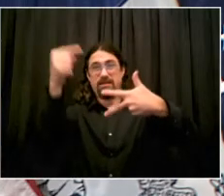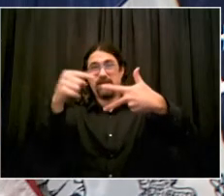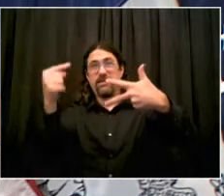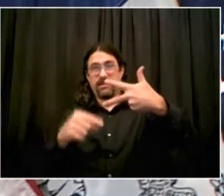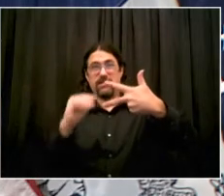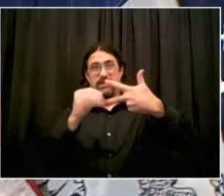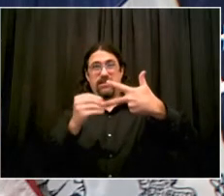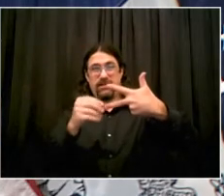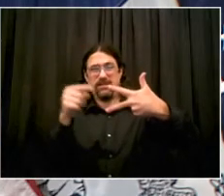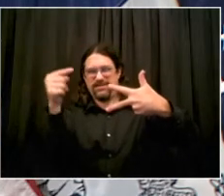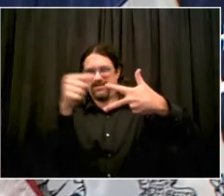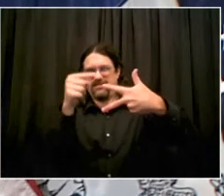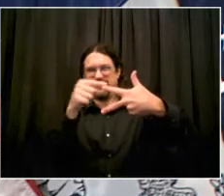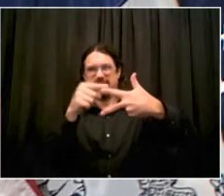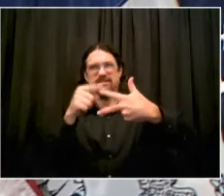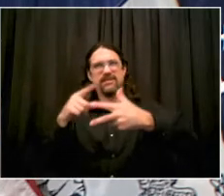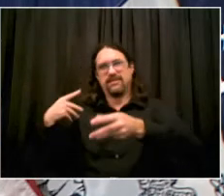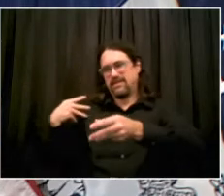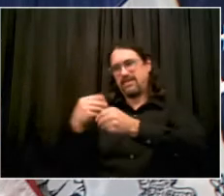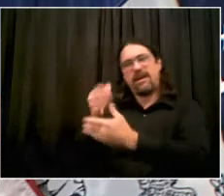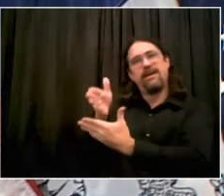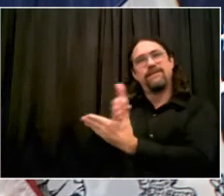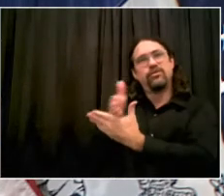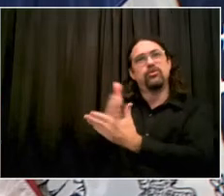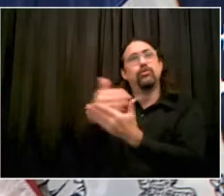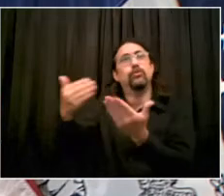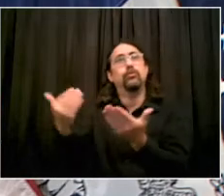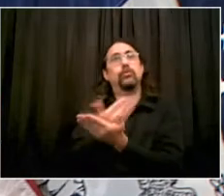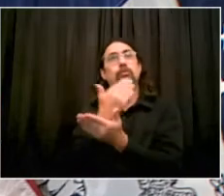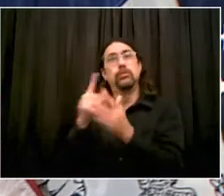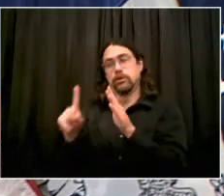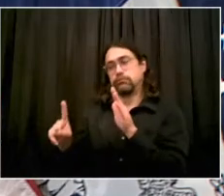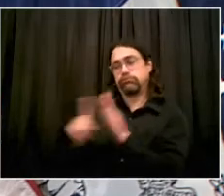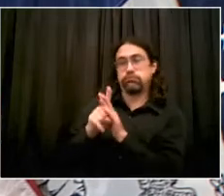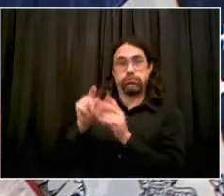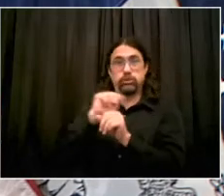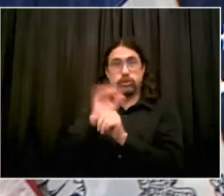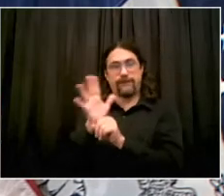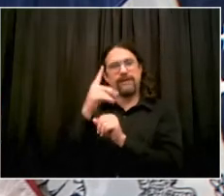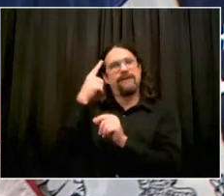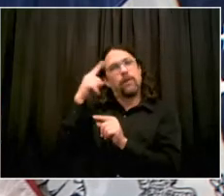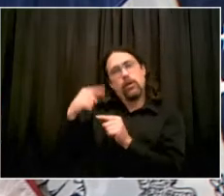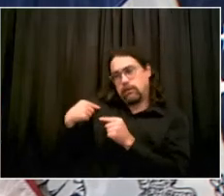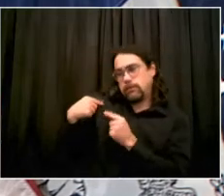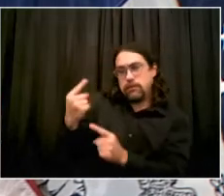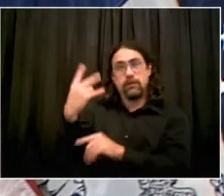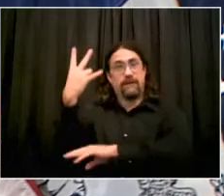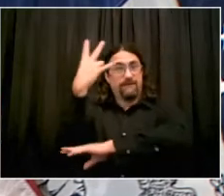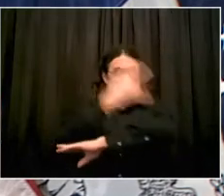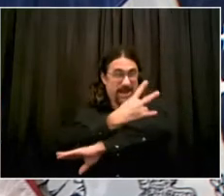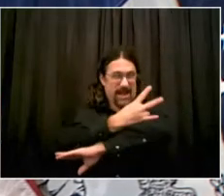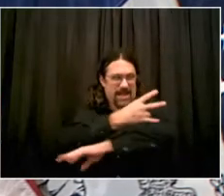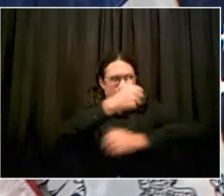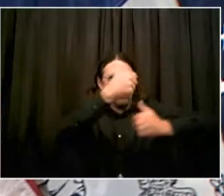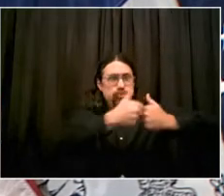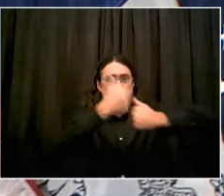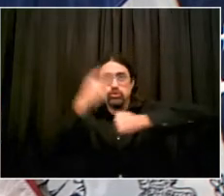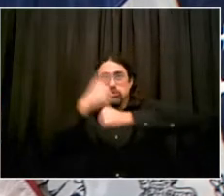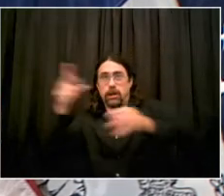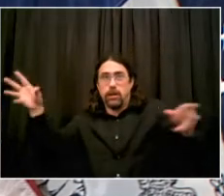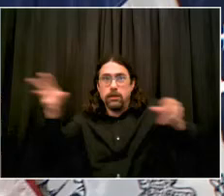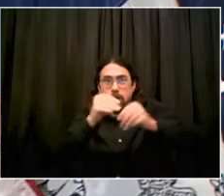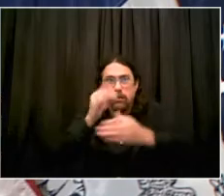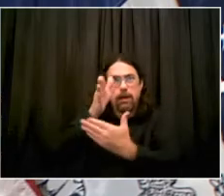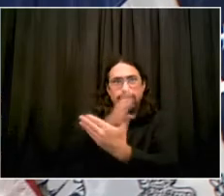us our daily percentage, that positivity number we talk about each day, but now looking at it not just in a